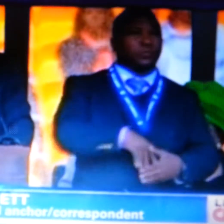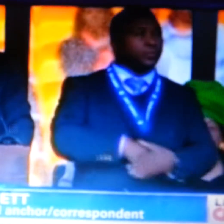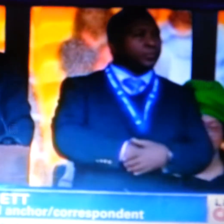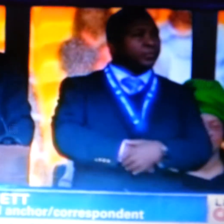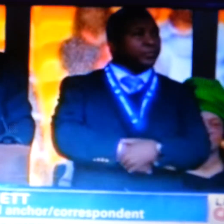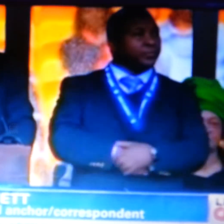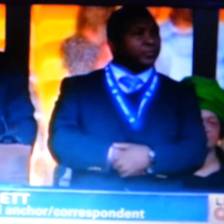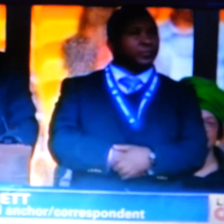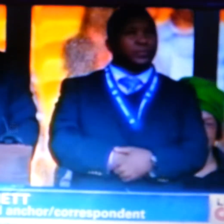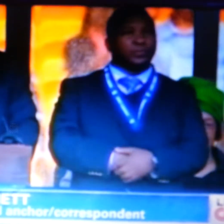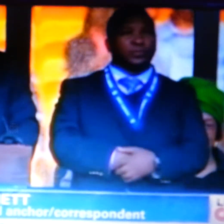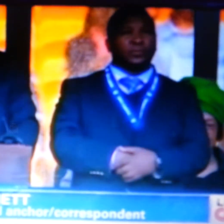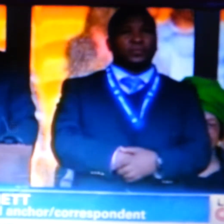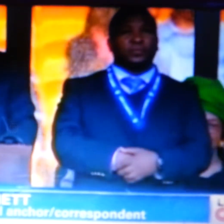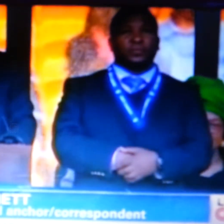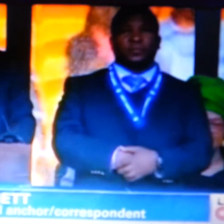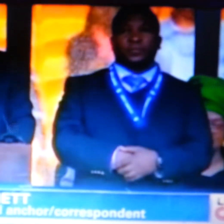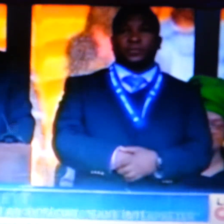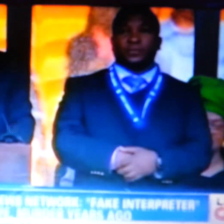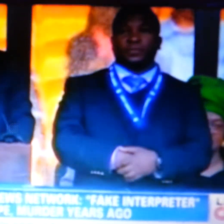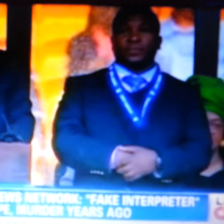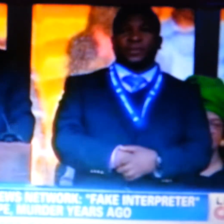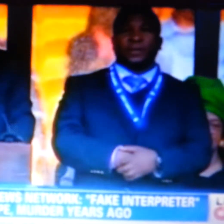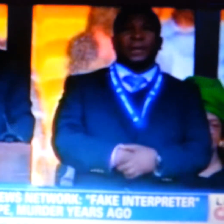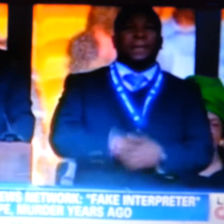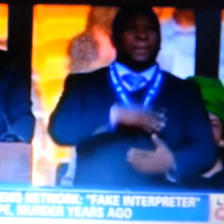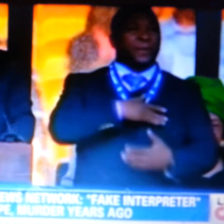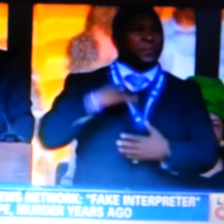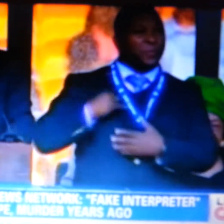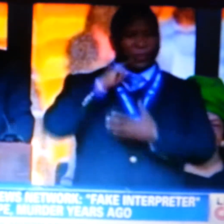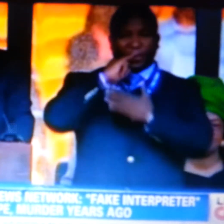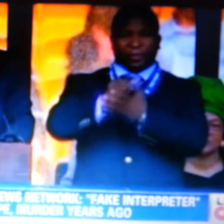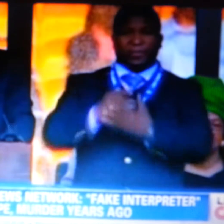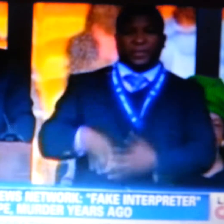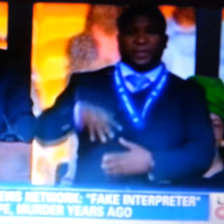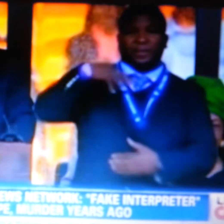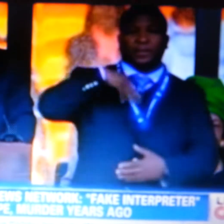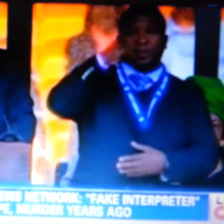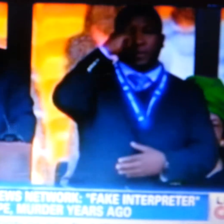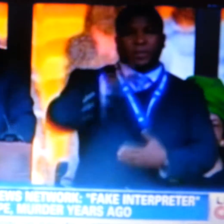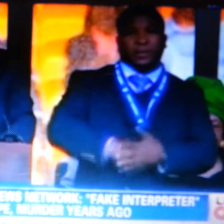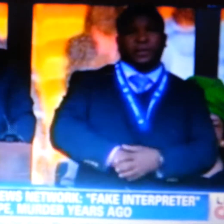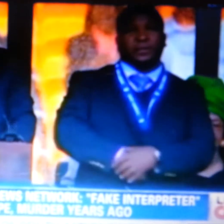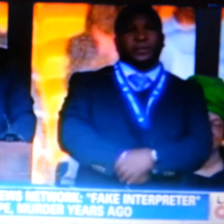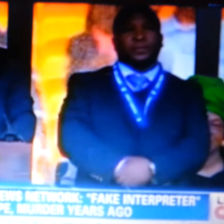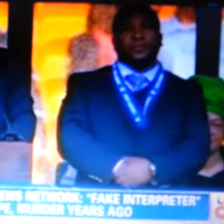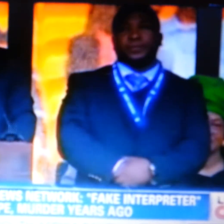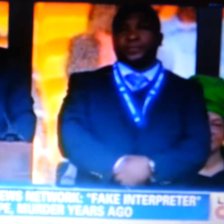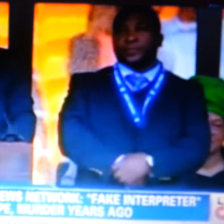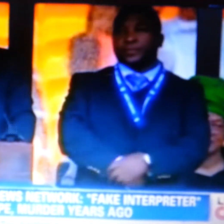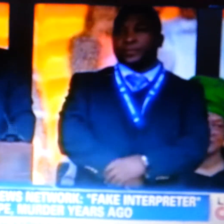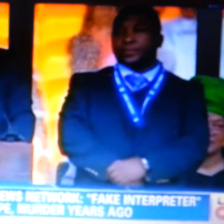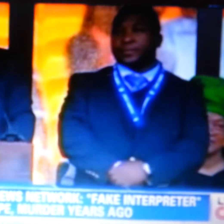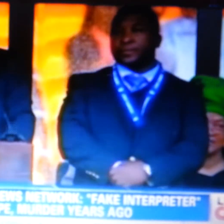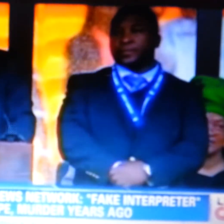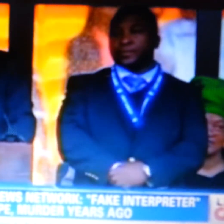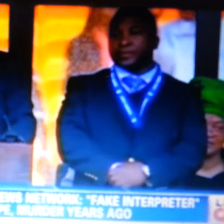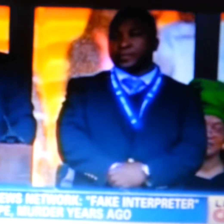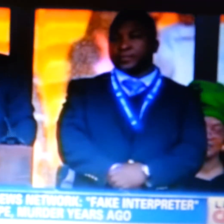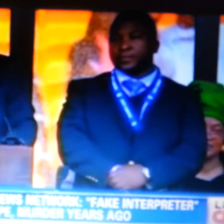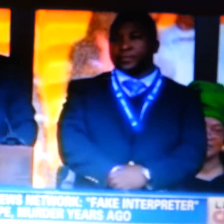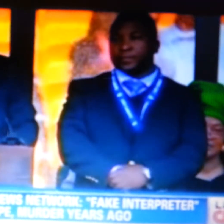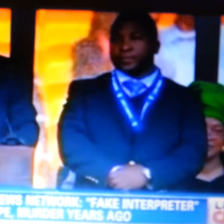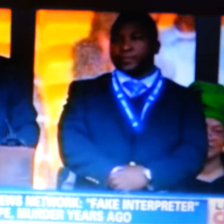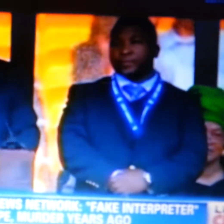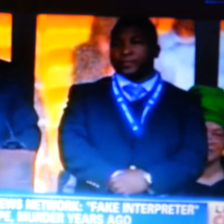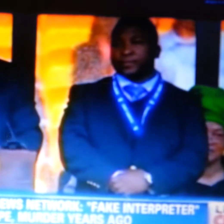It's unclear why they were withdrawn. Now, when he was asked about these charges by the local network, he didn't deny them. He wouldn't comment further,